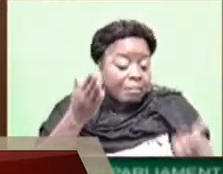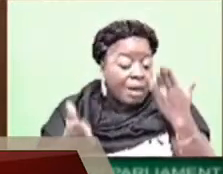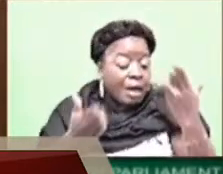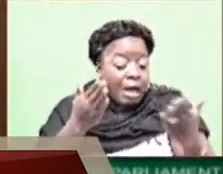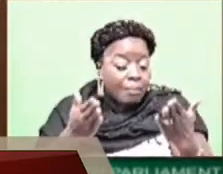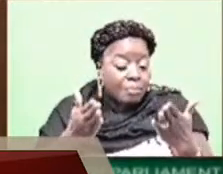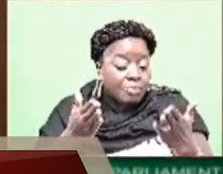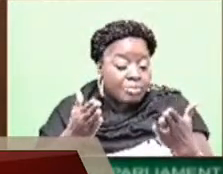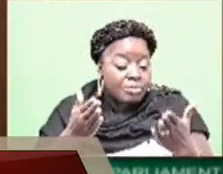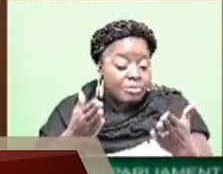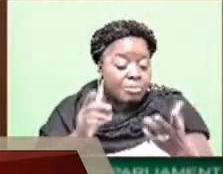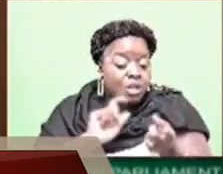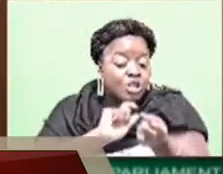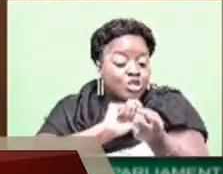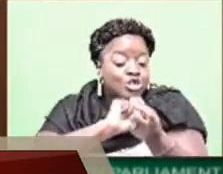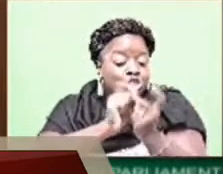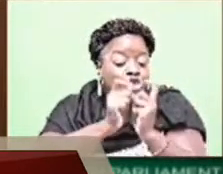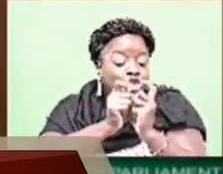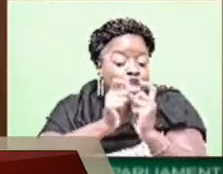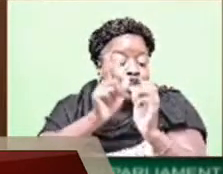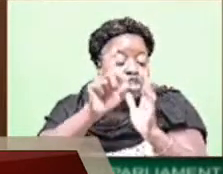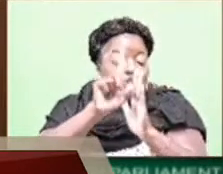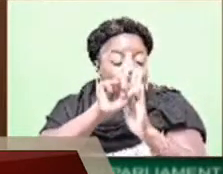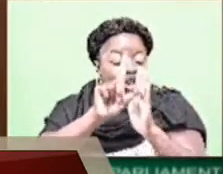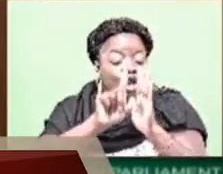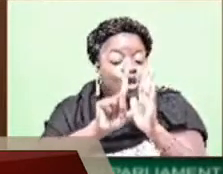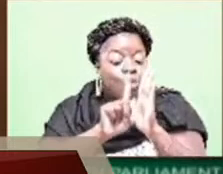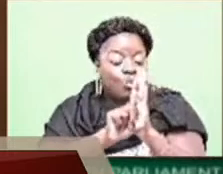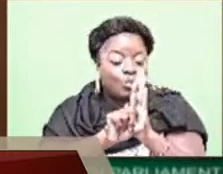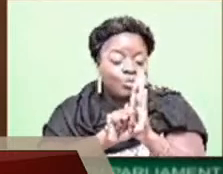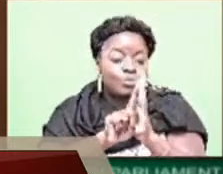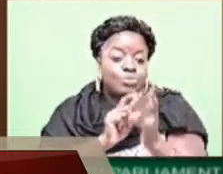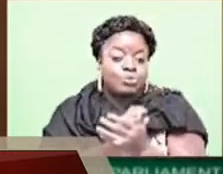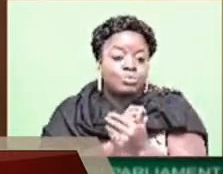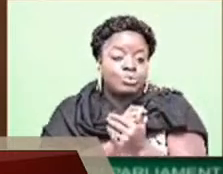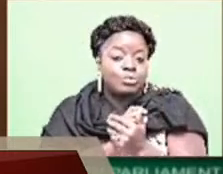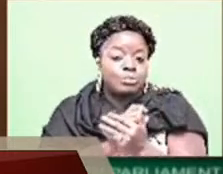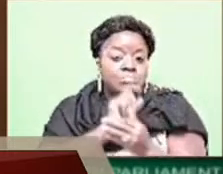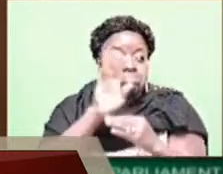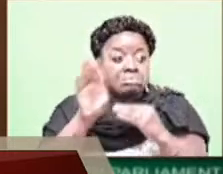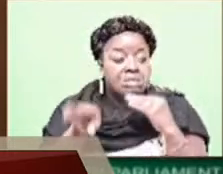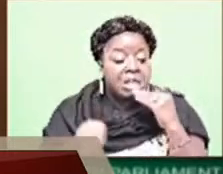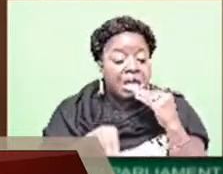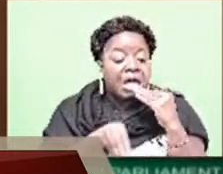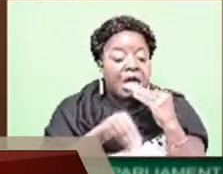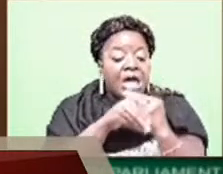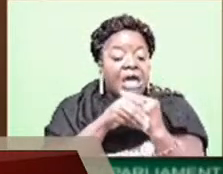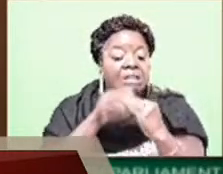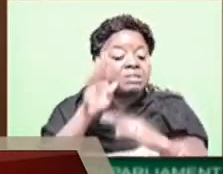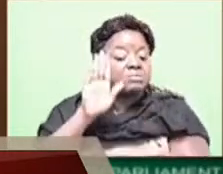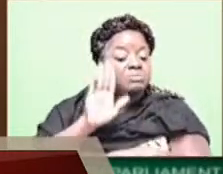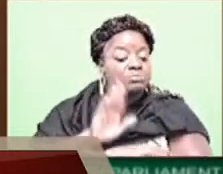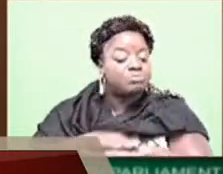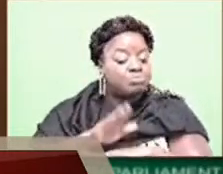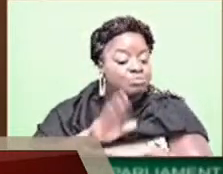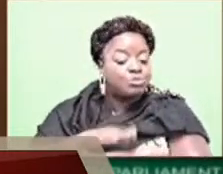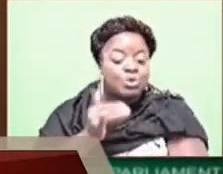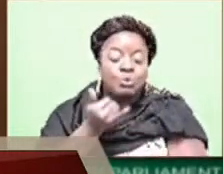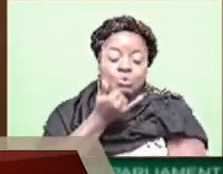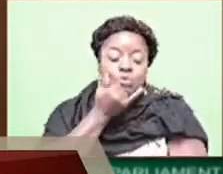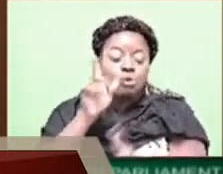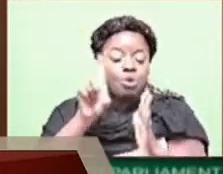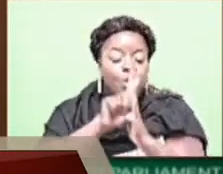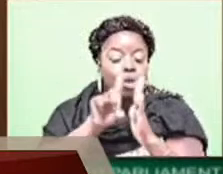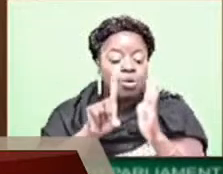the regulations made under 105 to add an offense to a schedule to the regulations and remove any offense